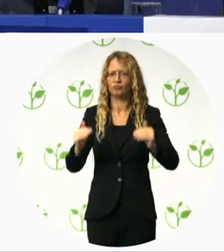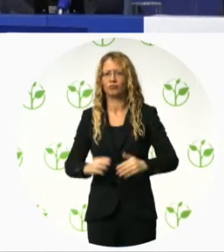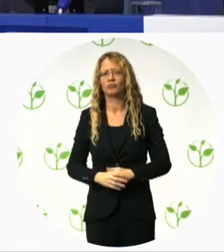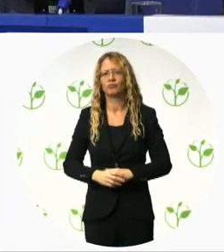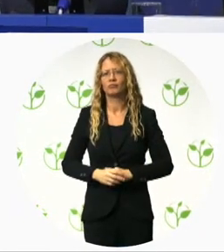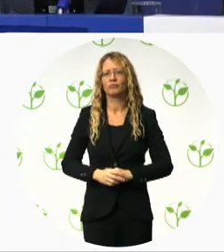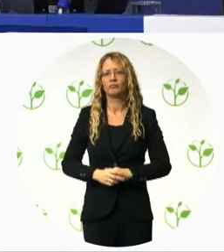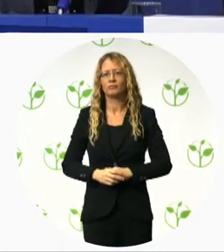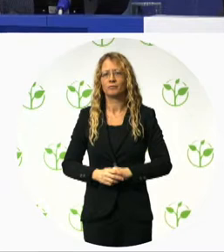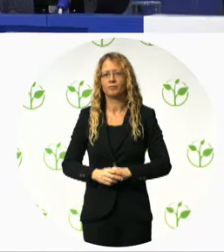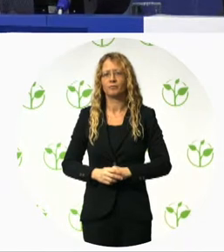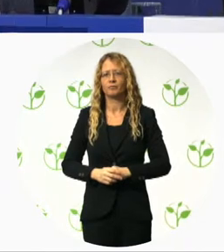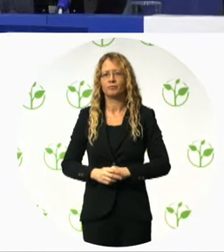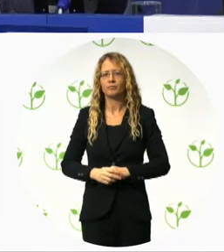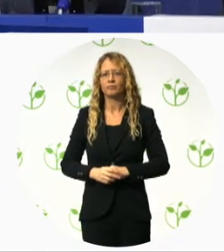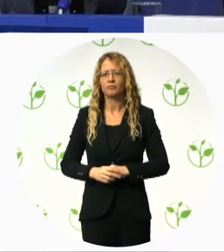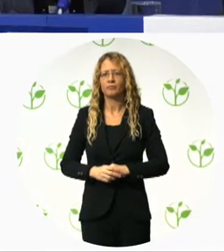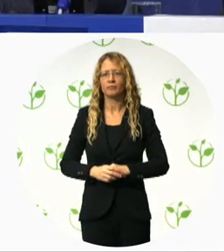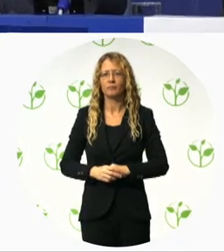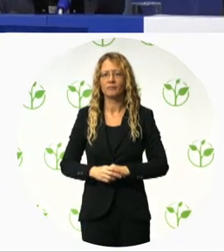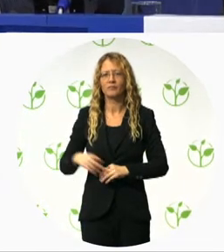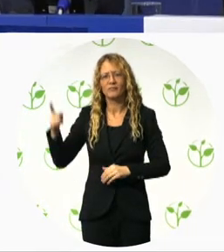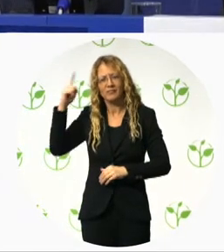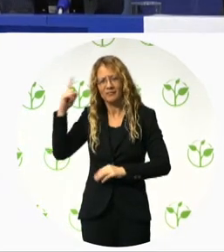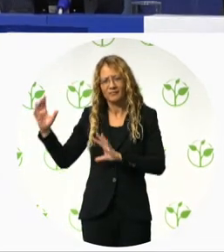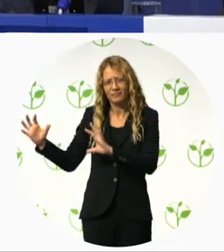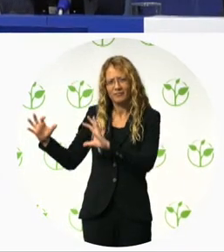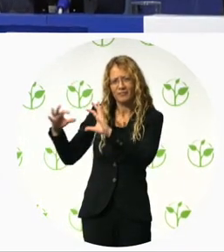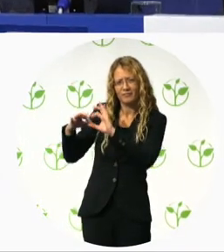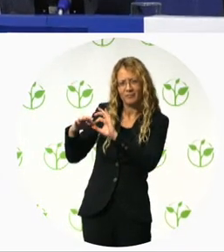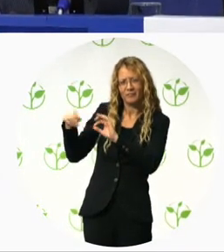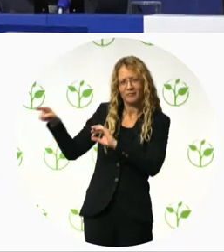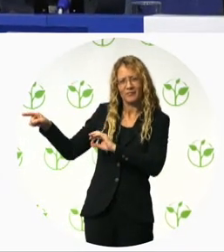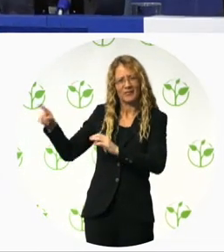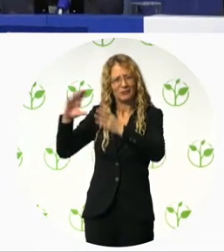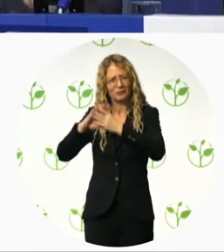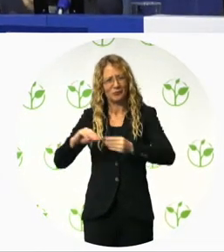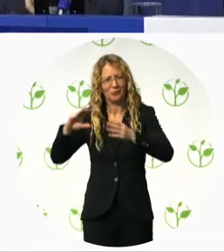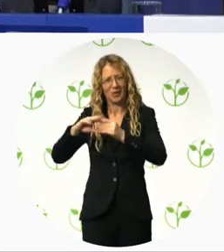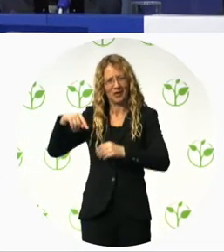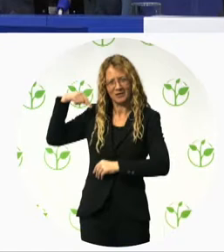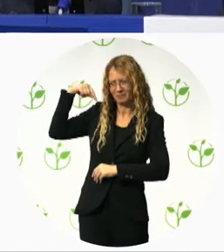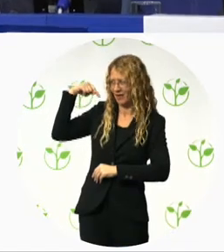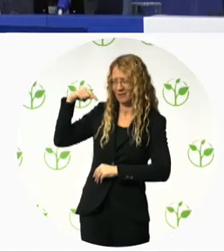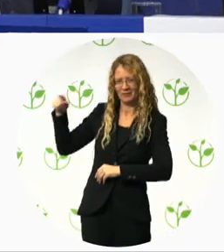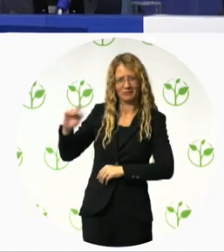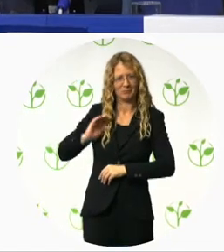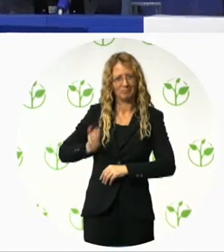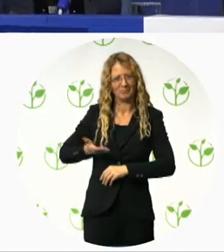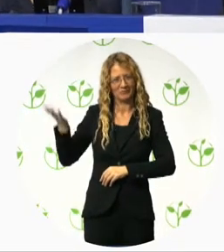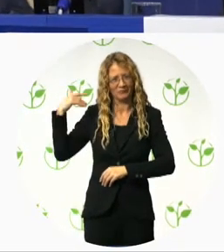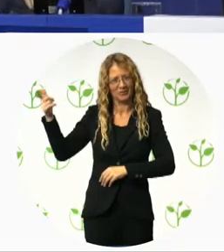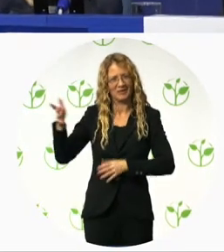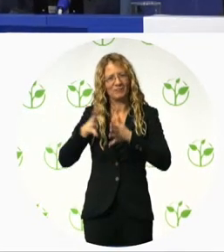and the babies for the children, we discovered with our experience with deaf people that there is a huge problem